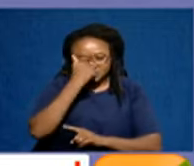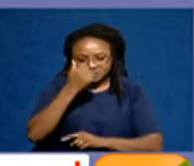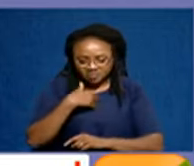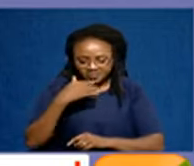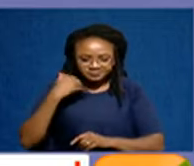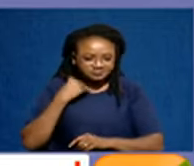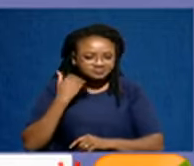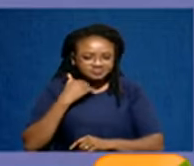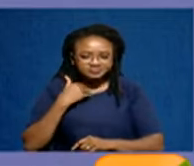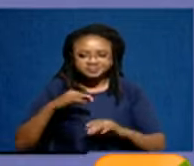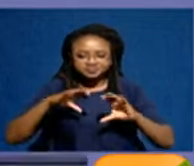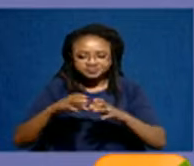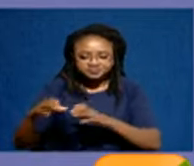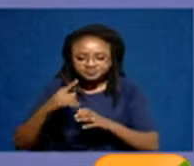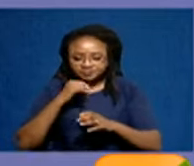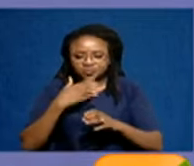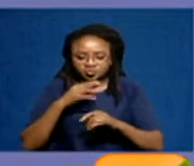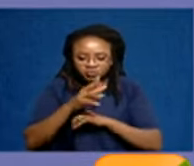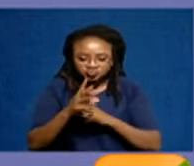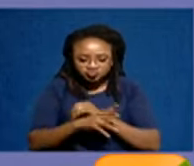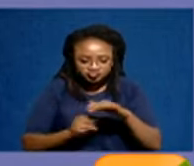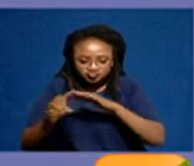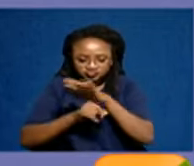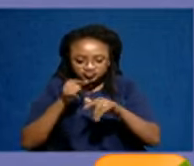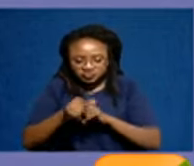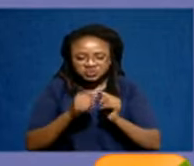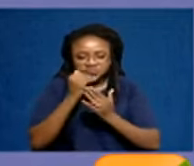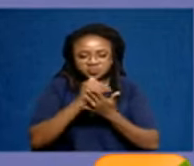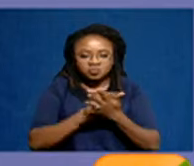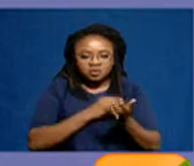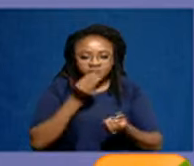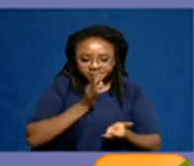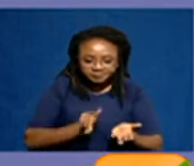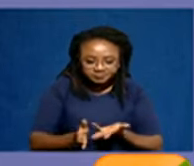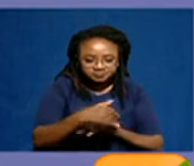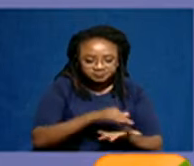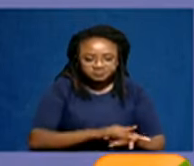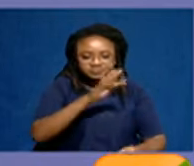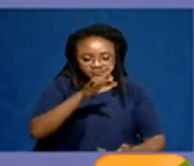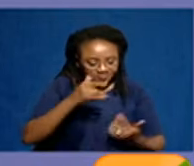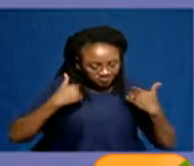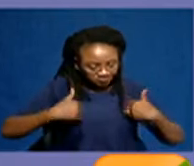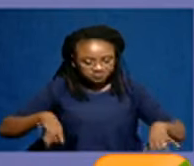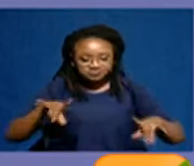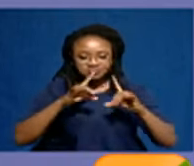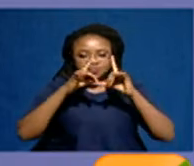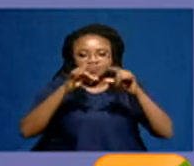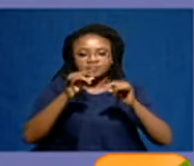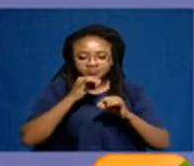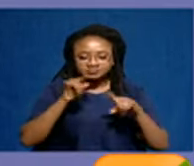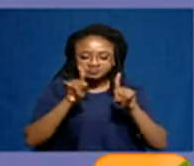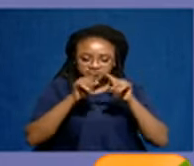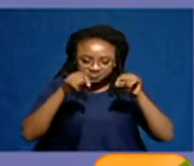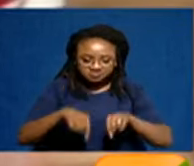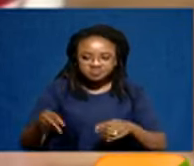ambao wanataka kuhujumu hiyo kazi ya muhimu ya kuzalisha chakula. Nilisema na narudia nikiwa hapa West